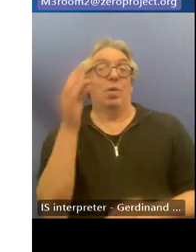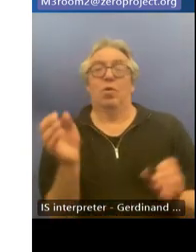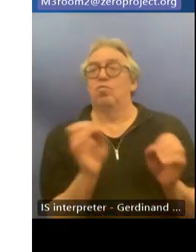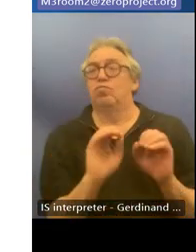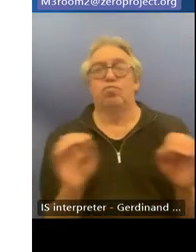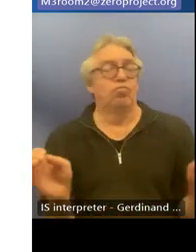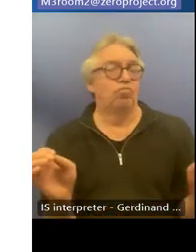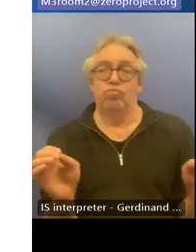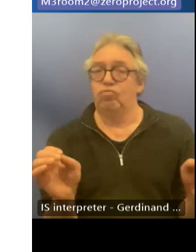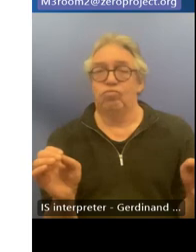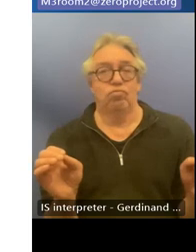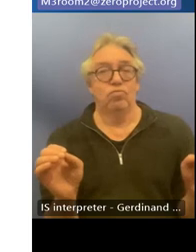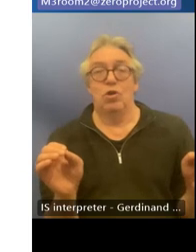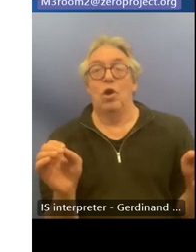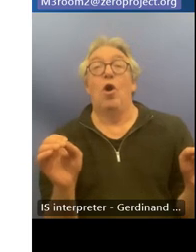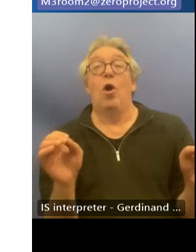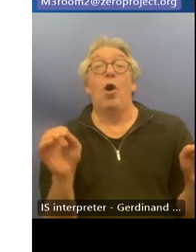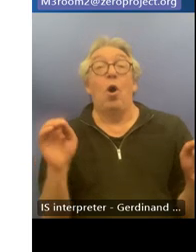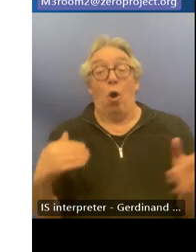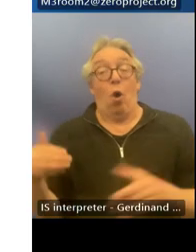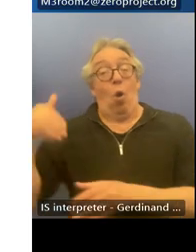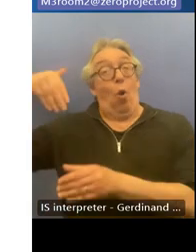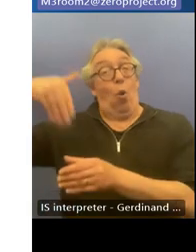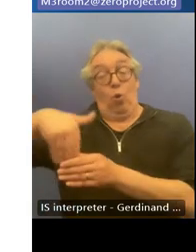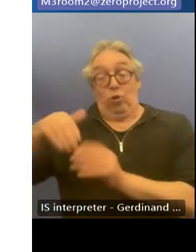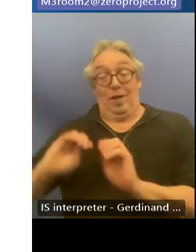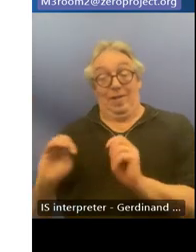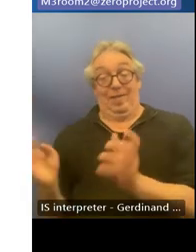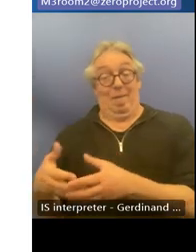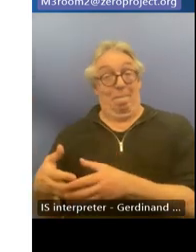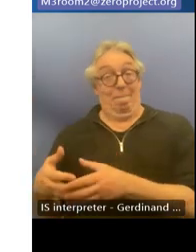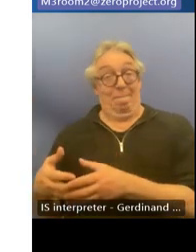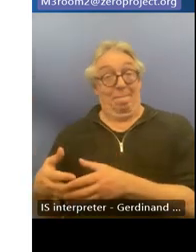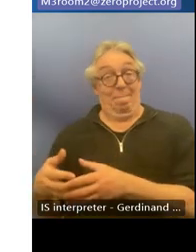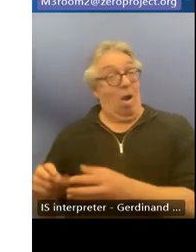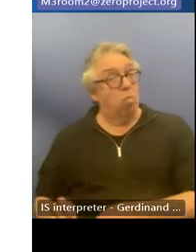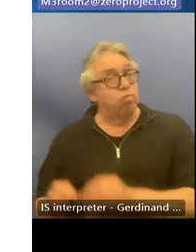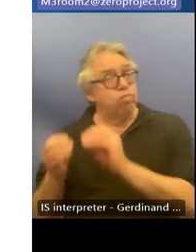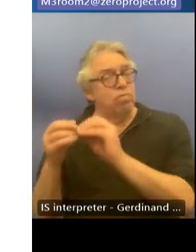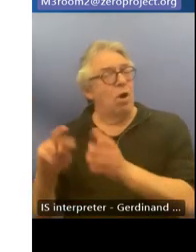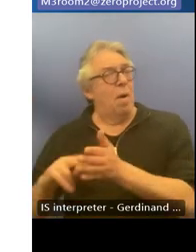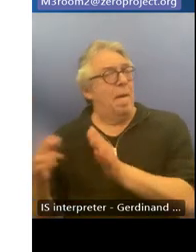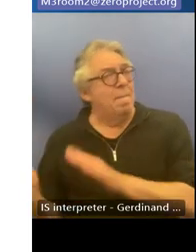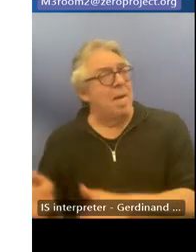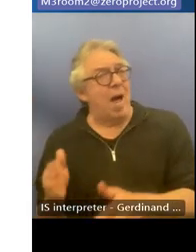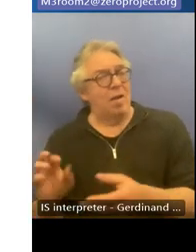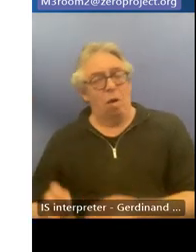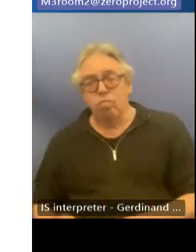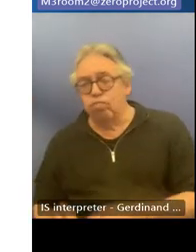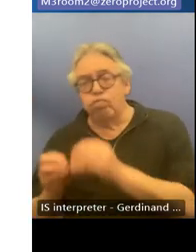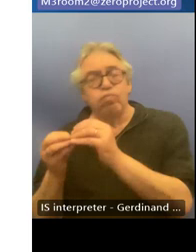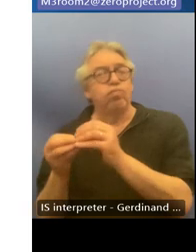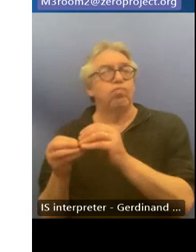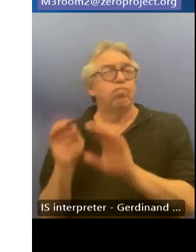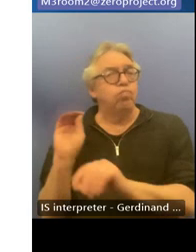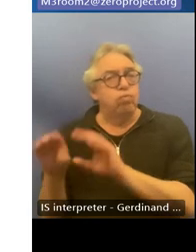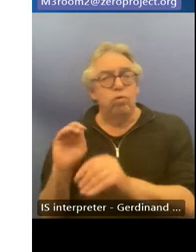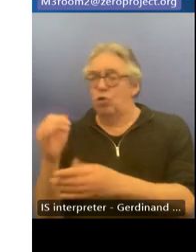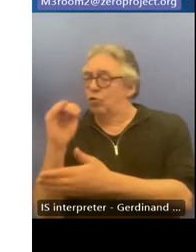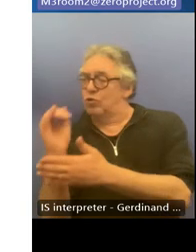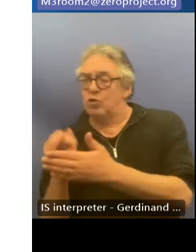hearing people in the content team, which, who plan everything and design everything.